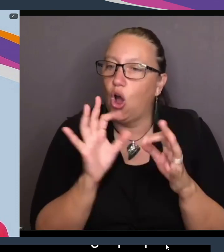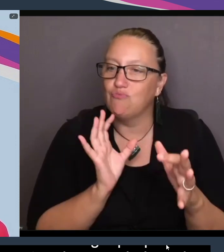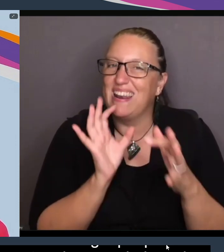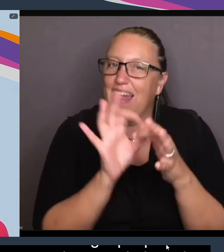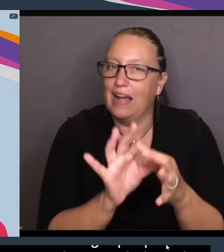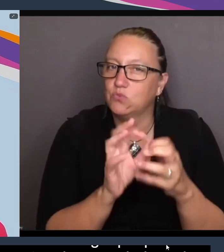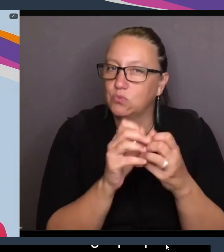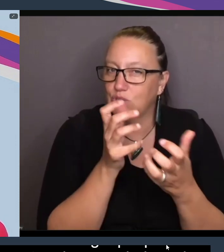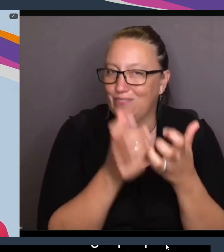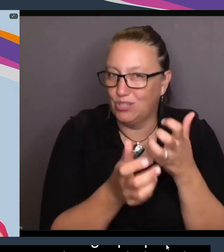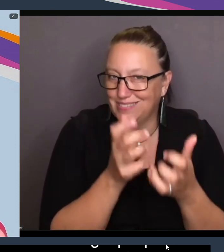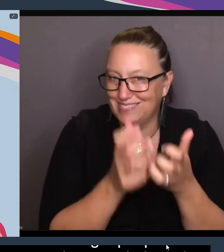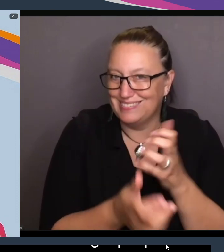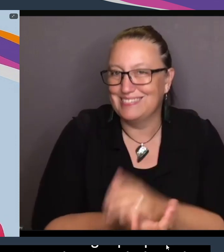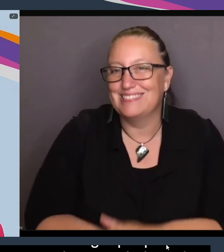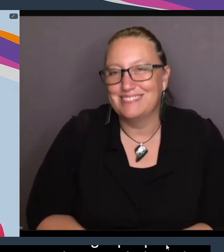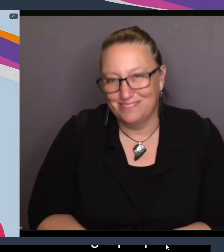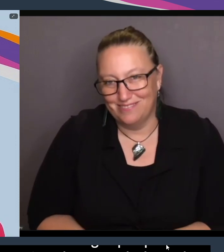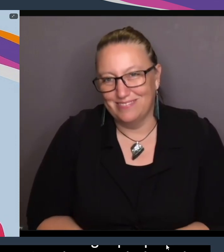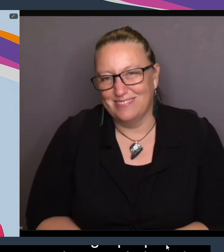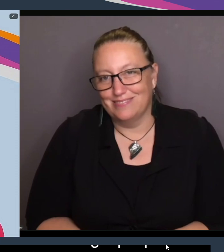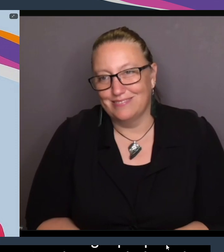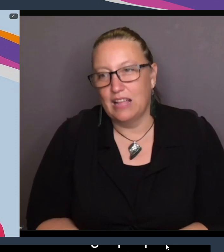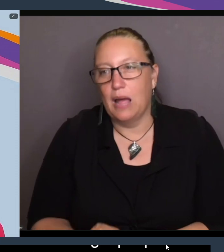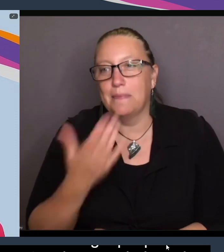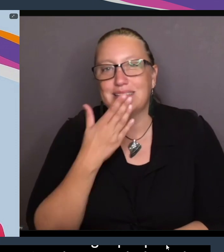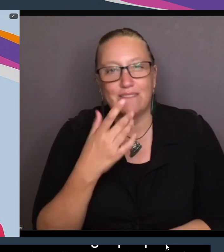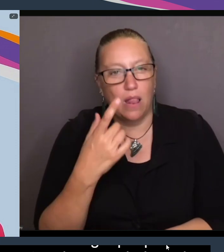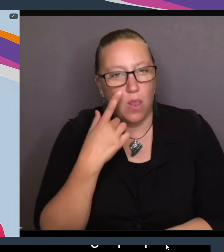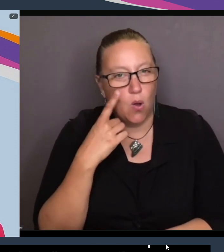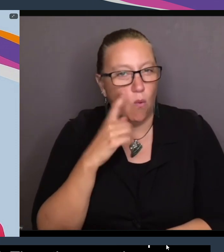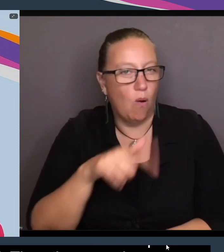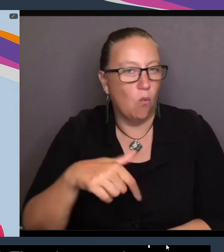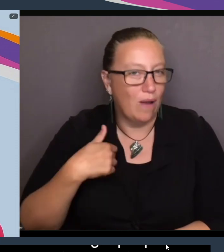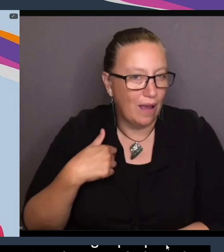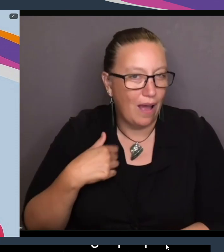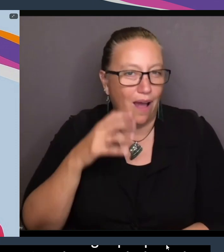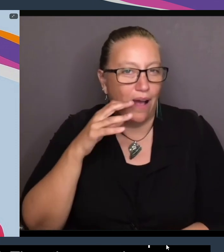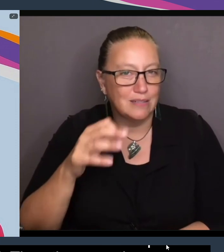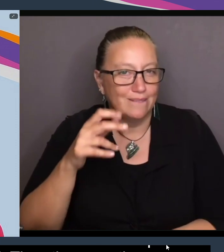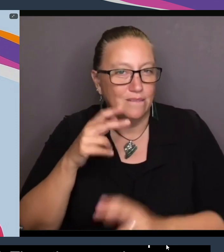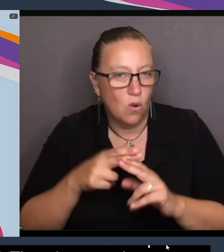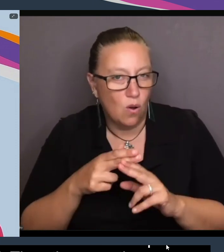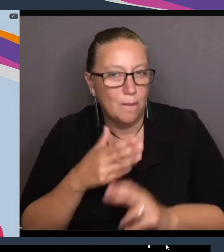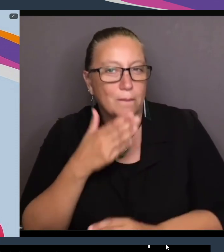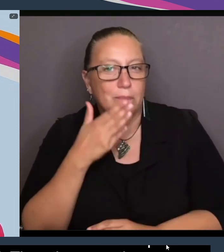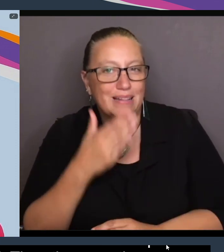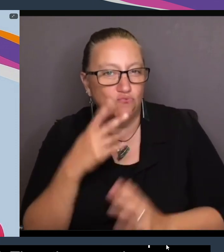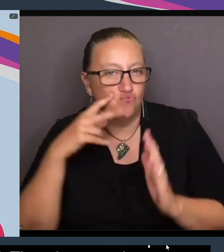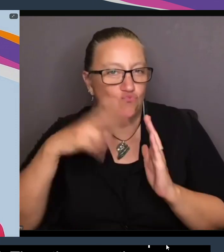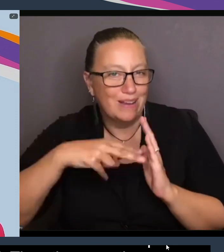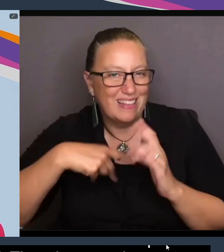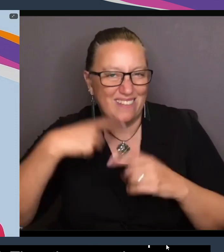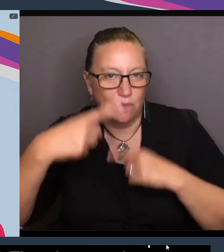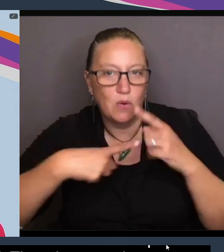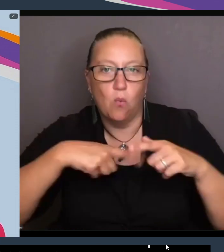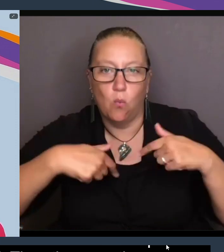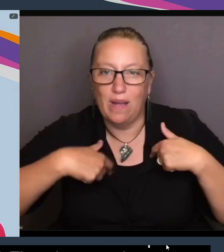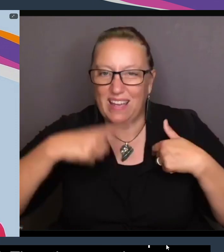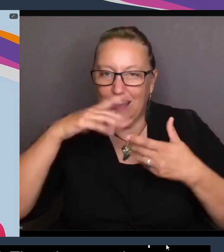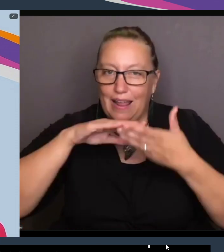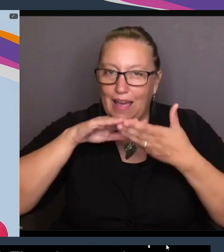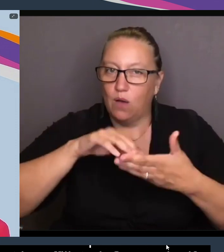again, if you can have a look at what we're asking for and read the information, we can help you